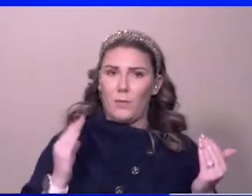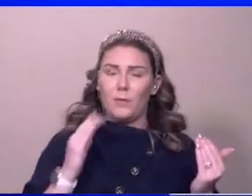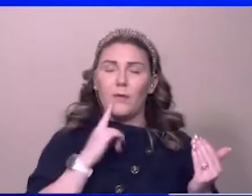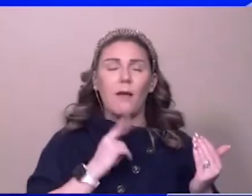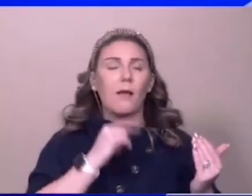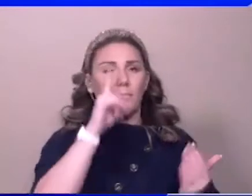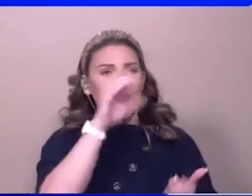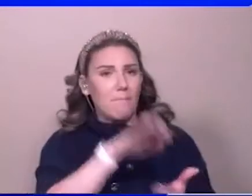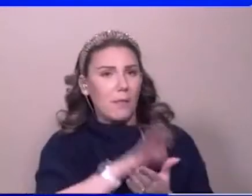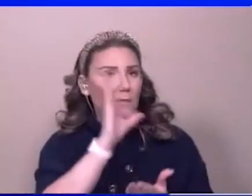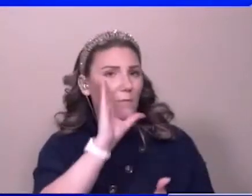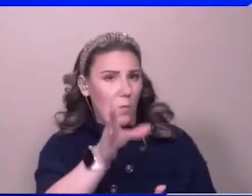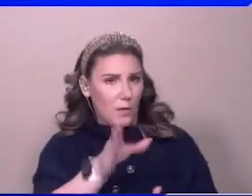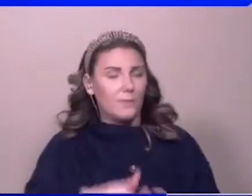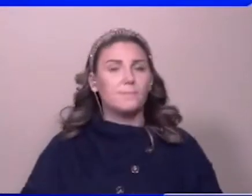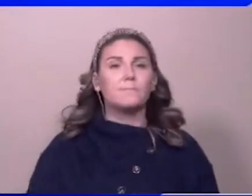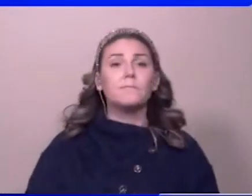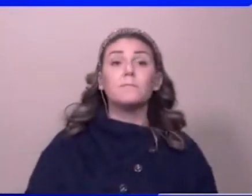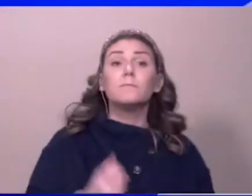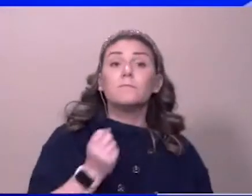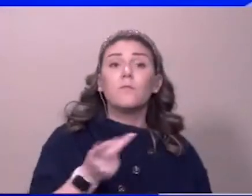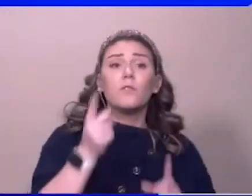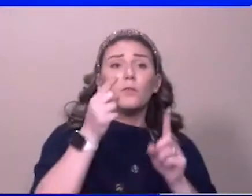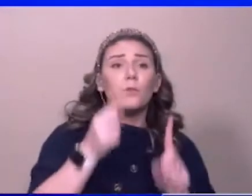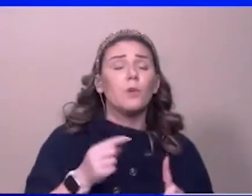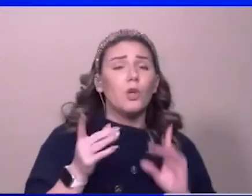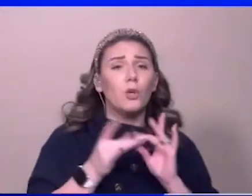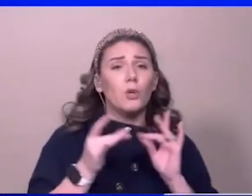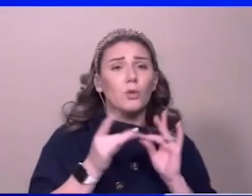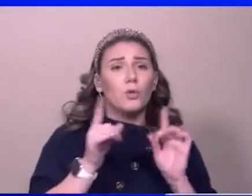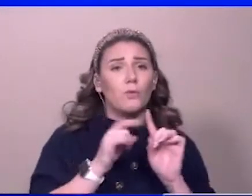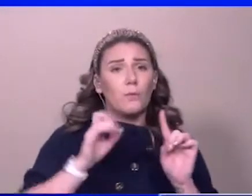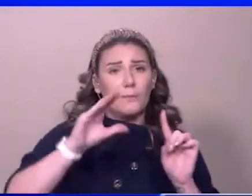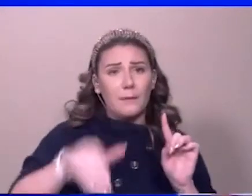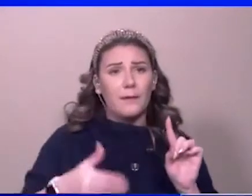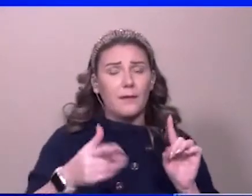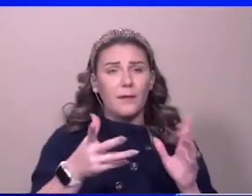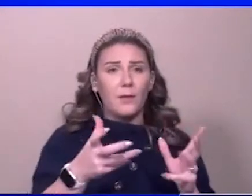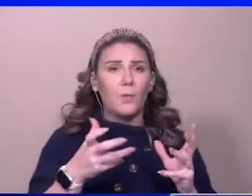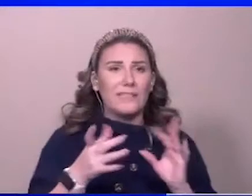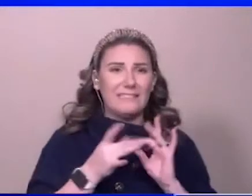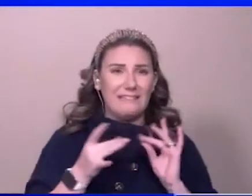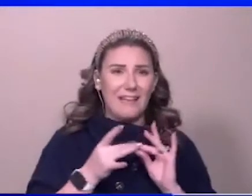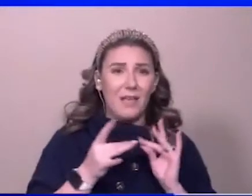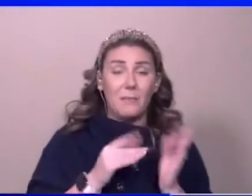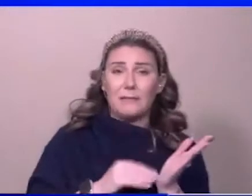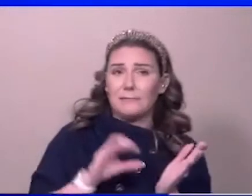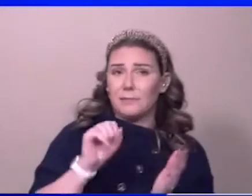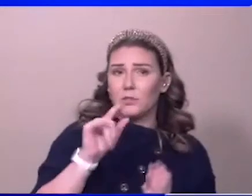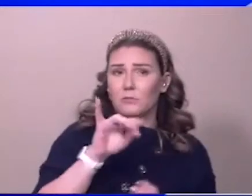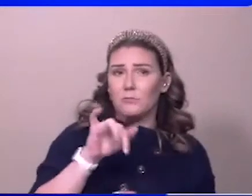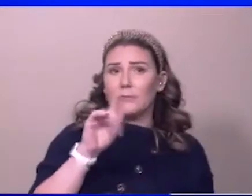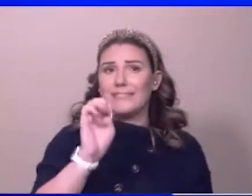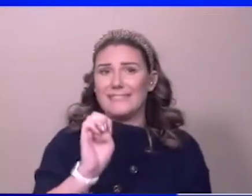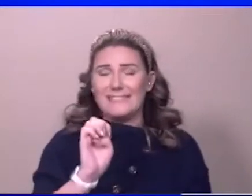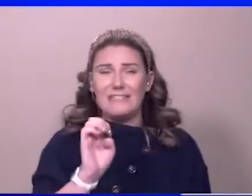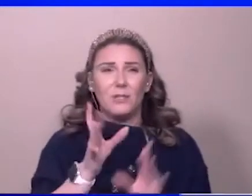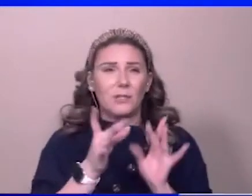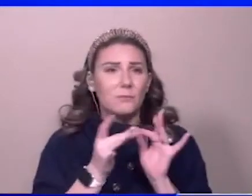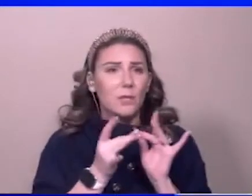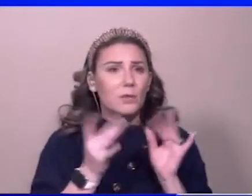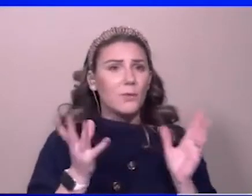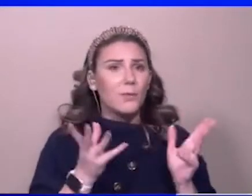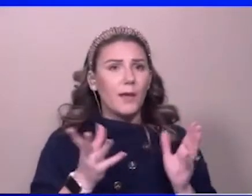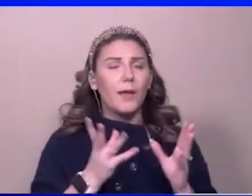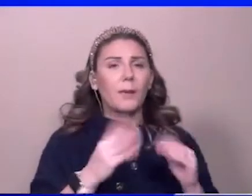be. Just a couple points brought up by our guests that I'd like to kind of comment on. Dr. Steele was talking about how